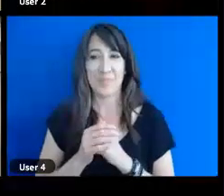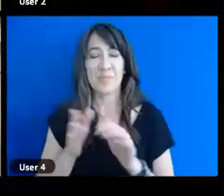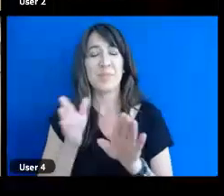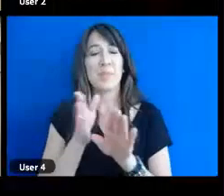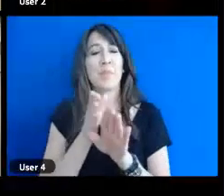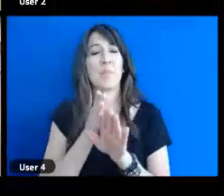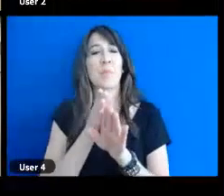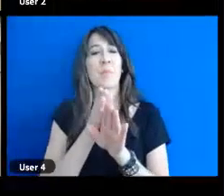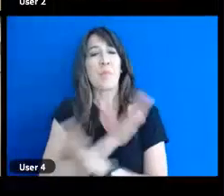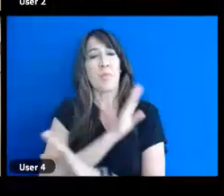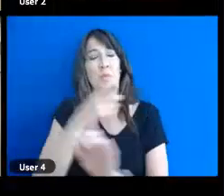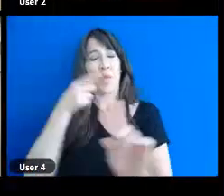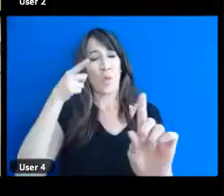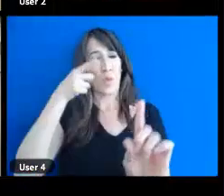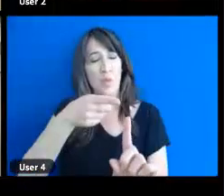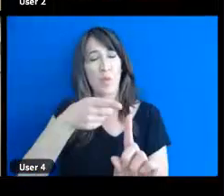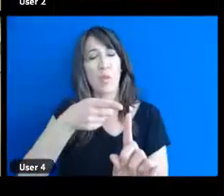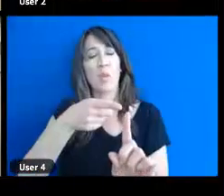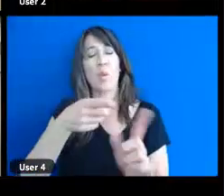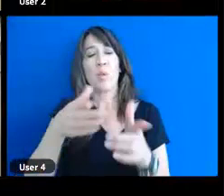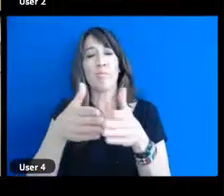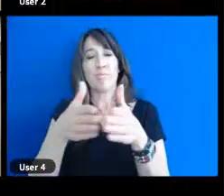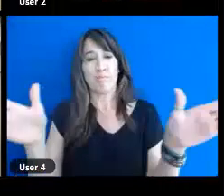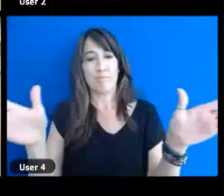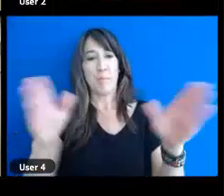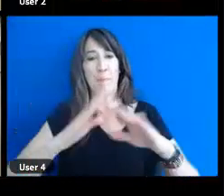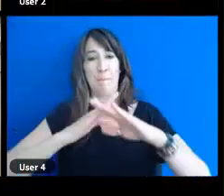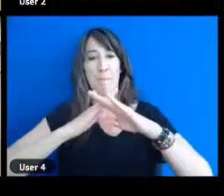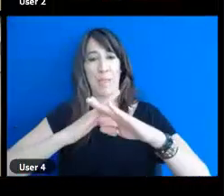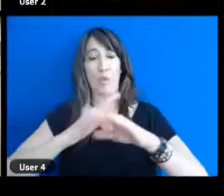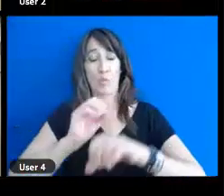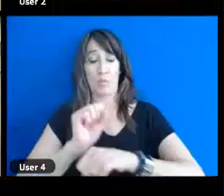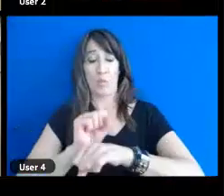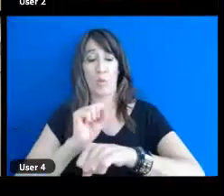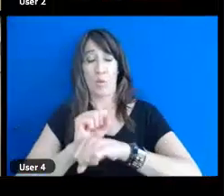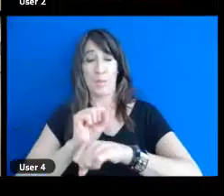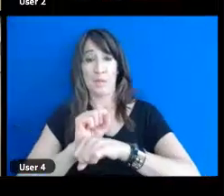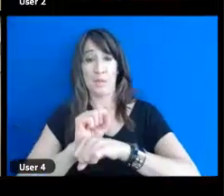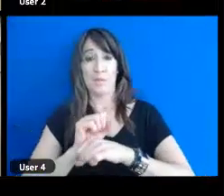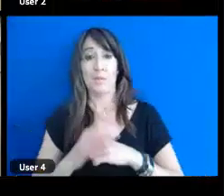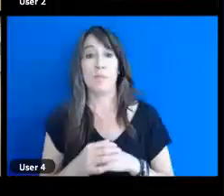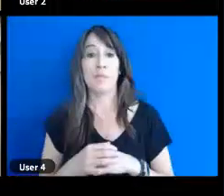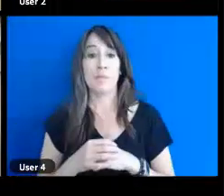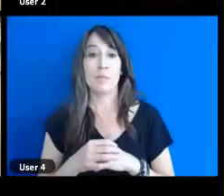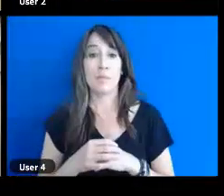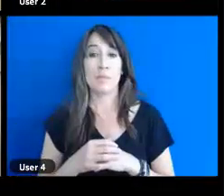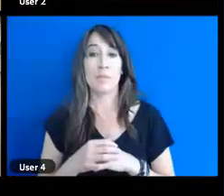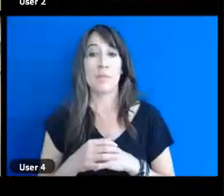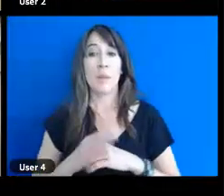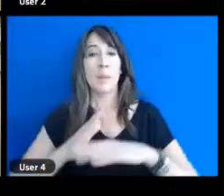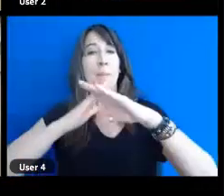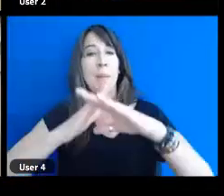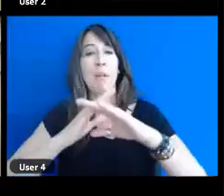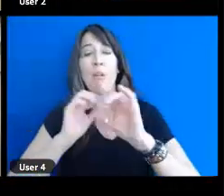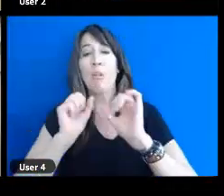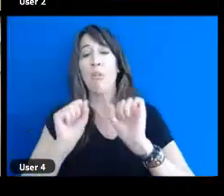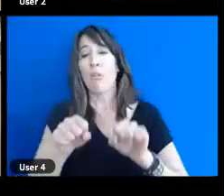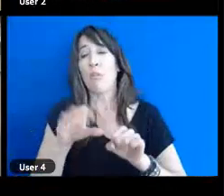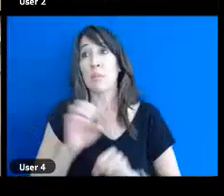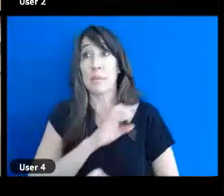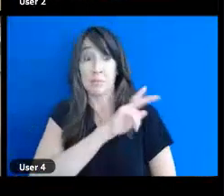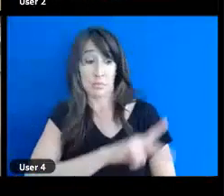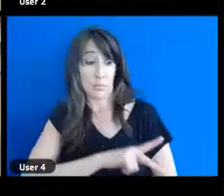is included in that process. And before looking at specific practices, we're going to start with barriers to